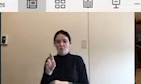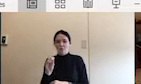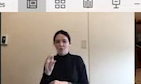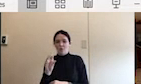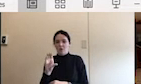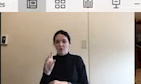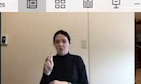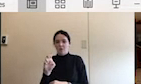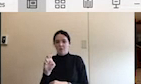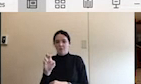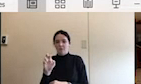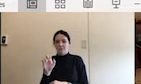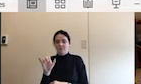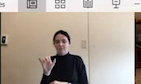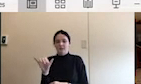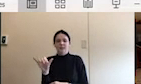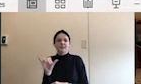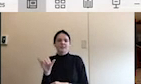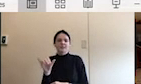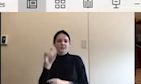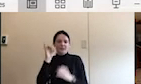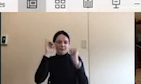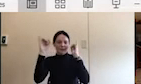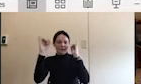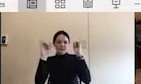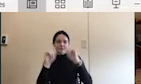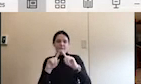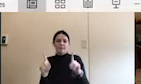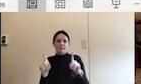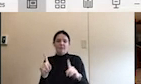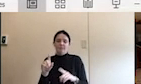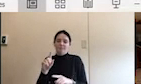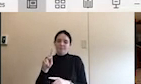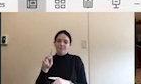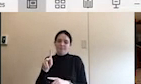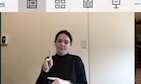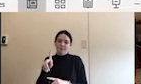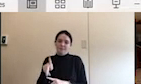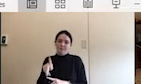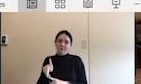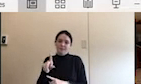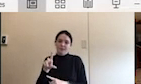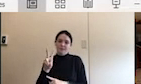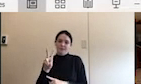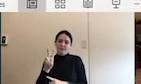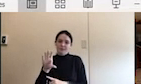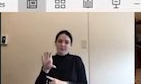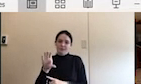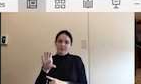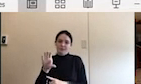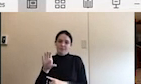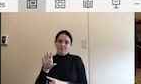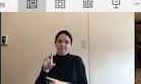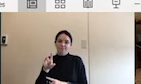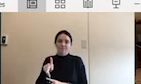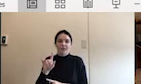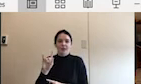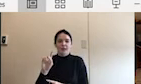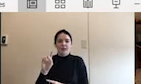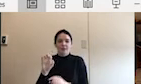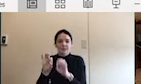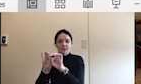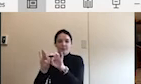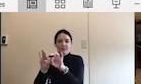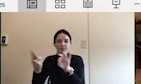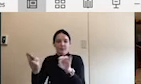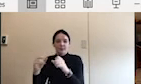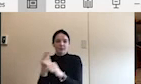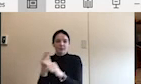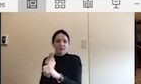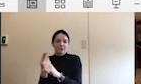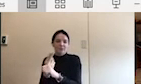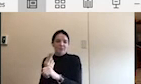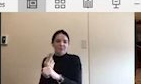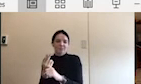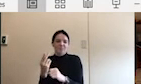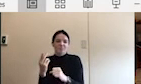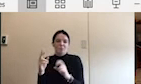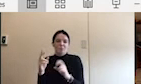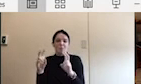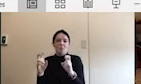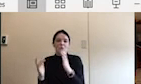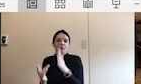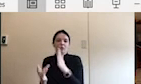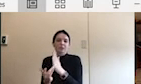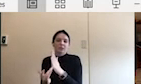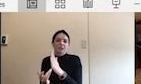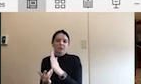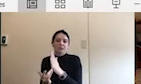rocket, but they use PVC pipes and a little bit more connections, L joints and whatnot. And instead of squeezing it under your armpit,